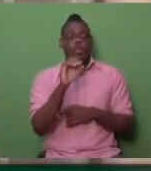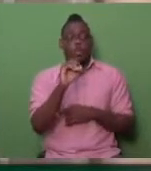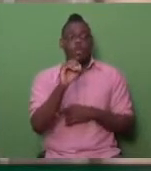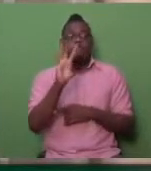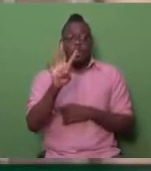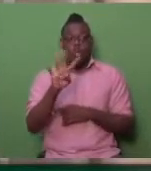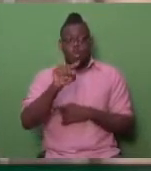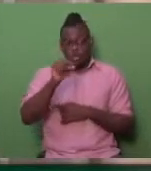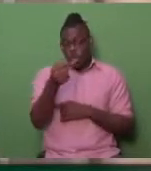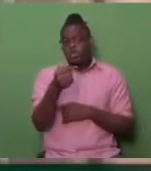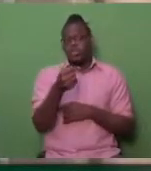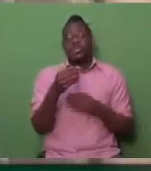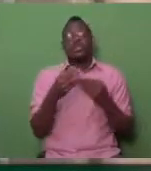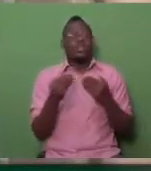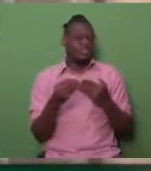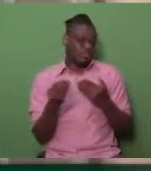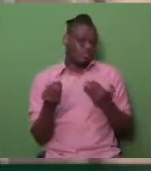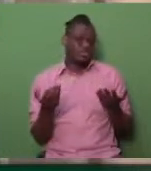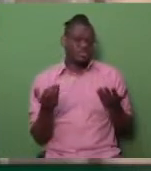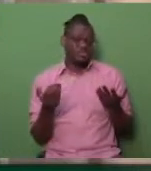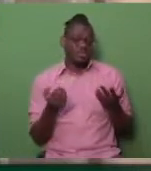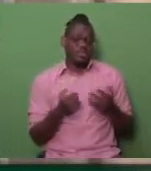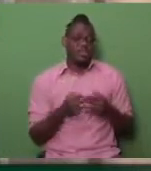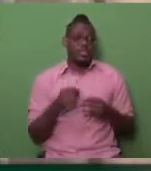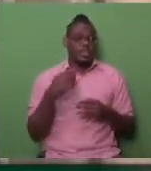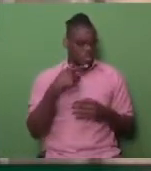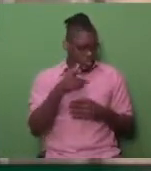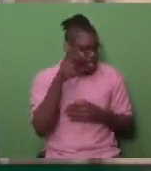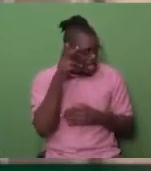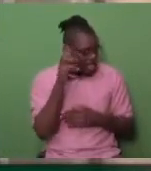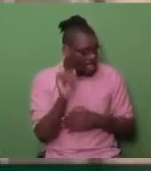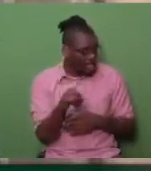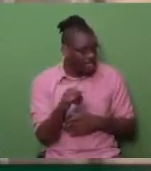fact. Every citizen of Trinidad and Tobago was